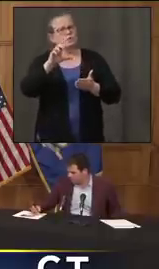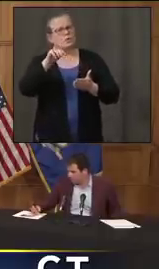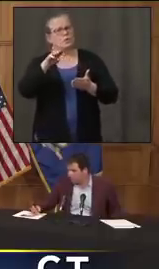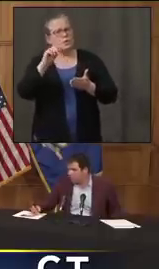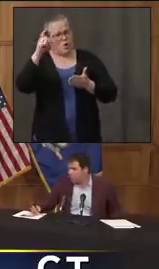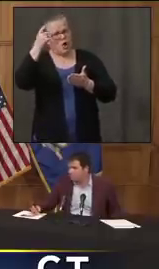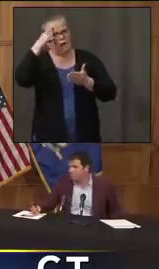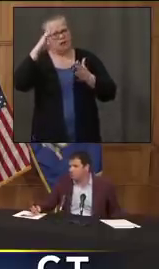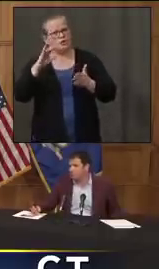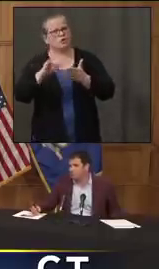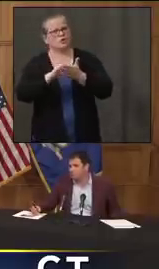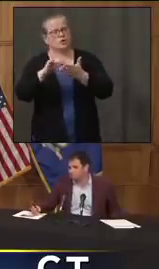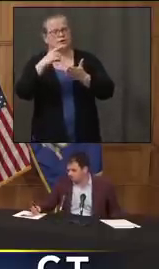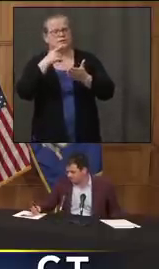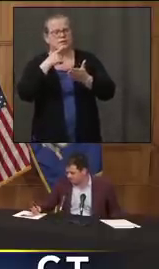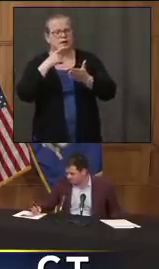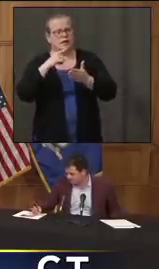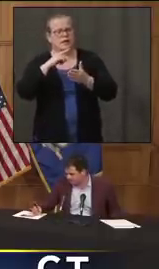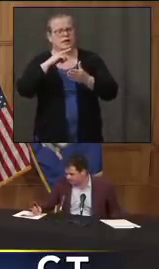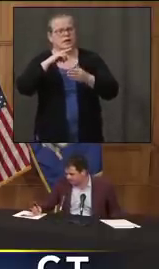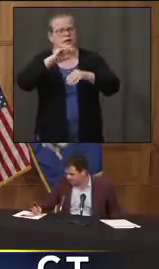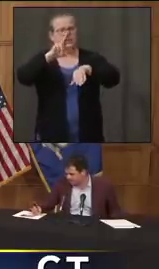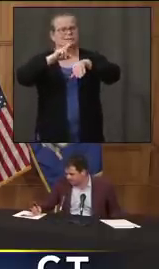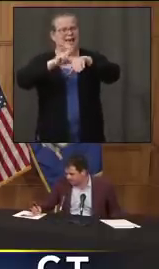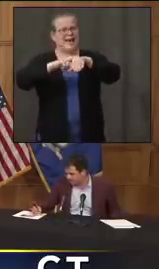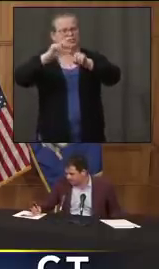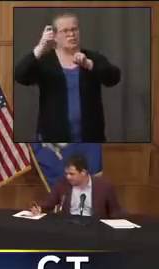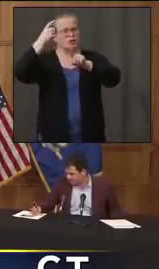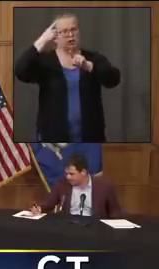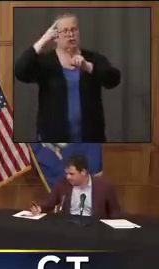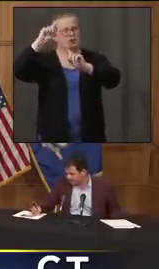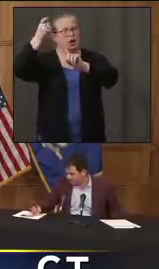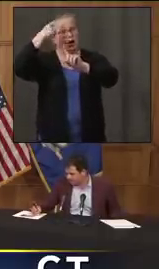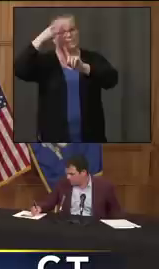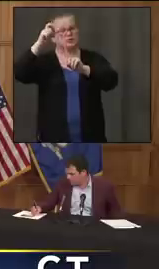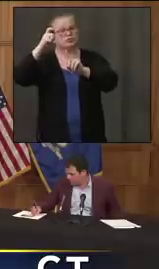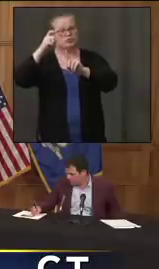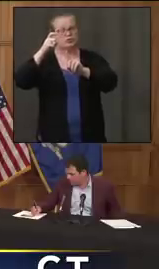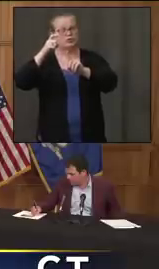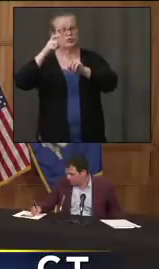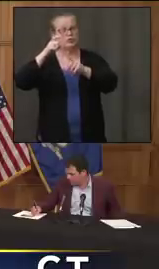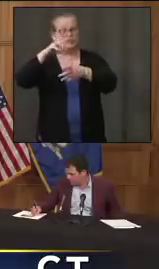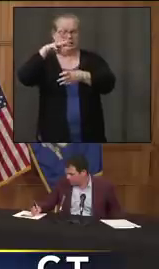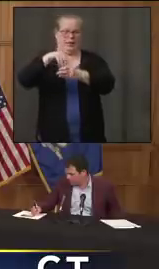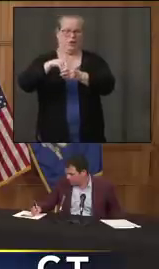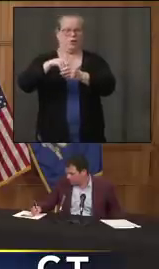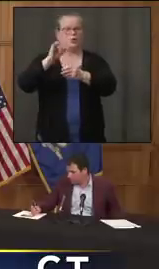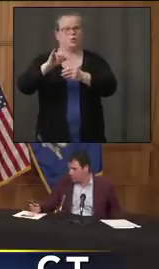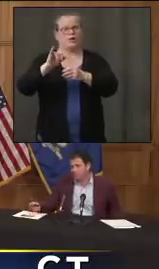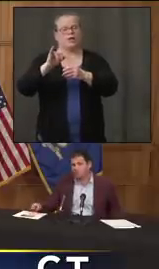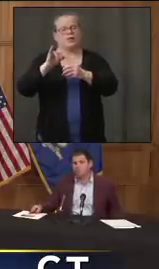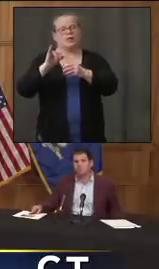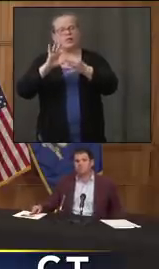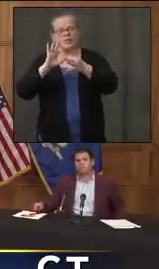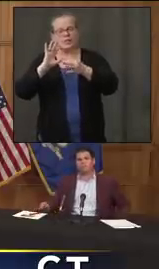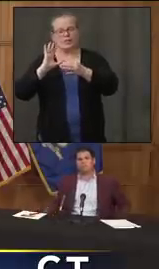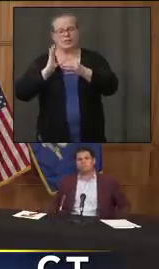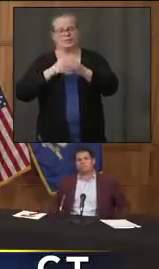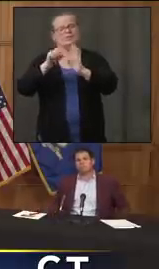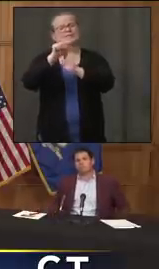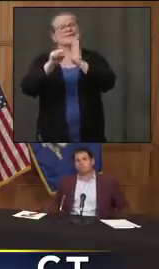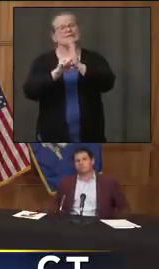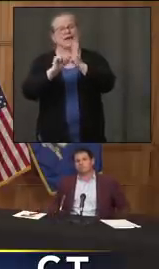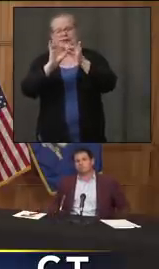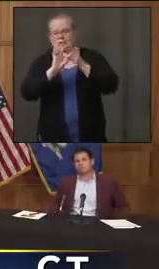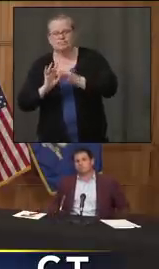medical supply acquisition. Since Connecticut is part of that Northeastern Emergency Coalition, will there be any plans